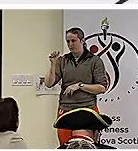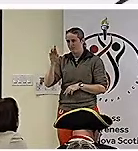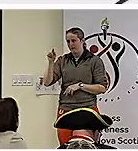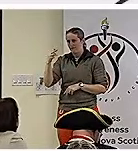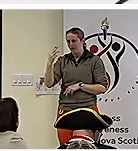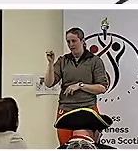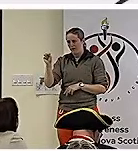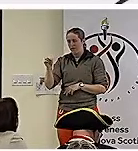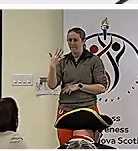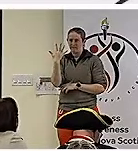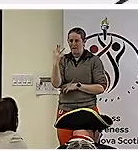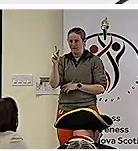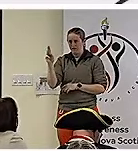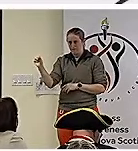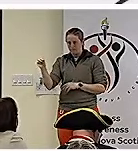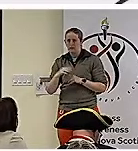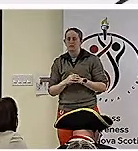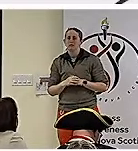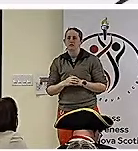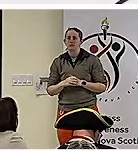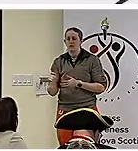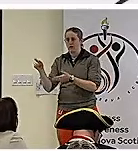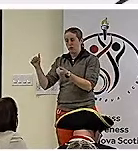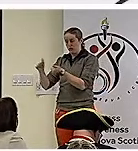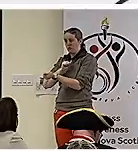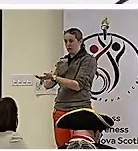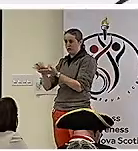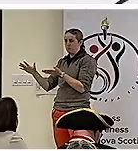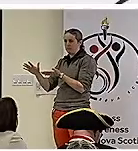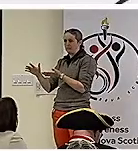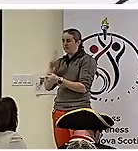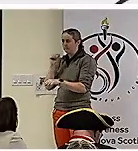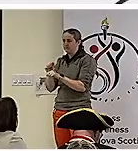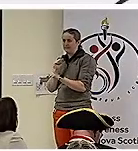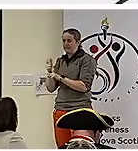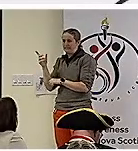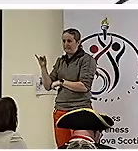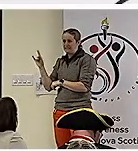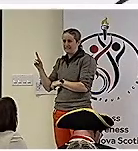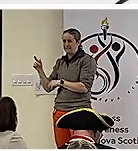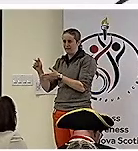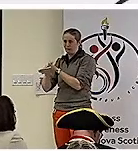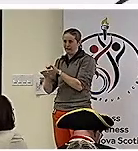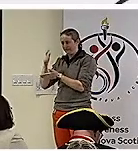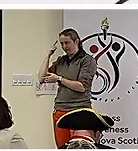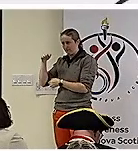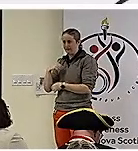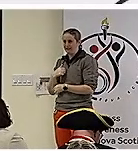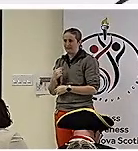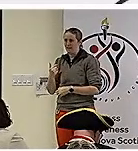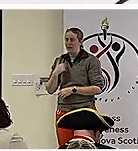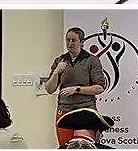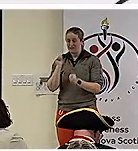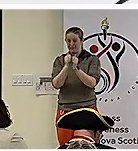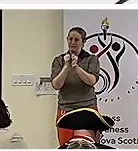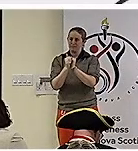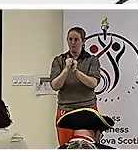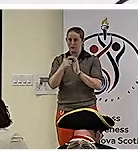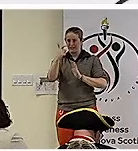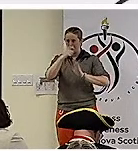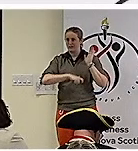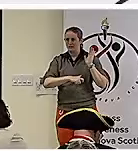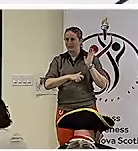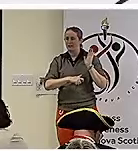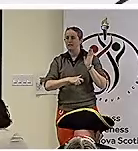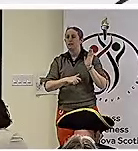The Chronicle Herald actually did an article on me prior to the event. I was on the front page of the sports section. Sidney Crosby was